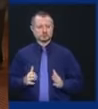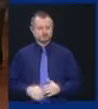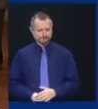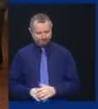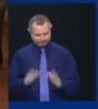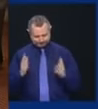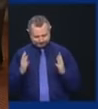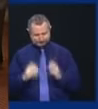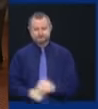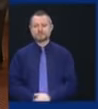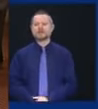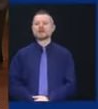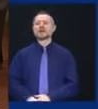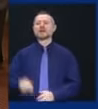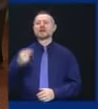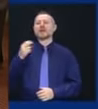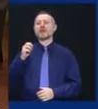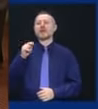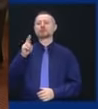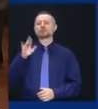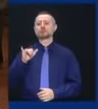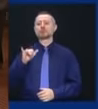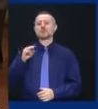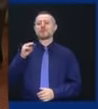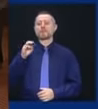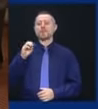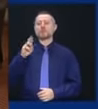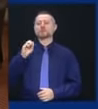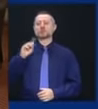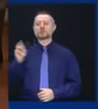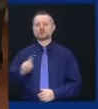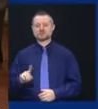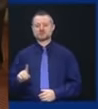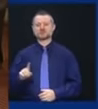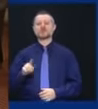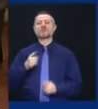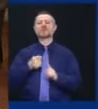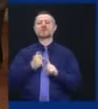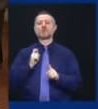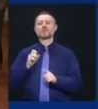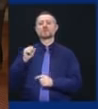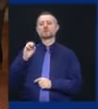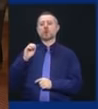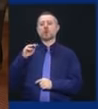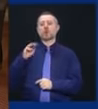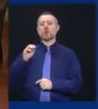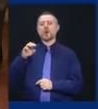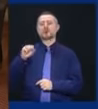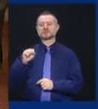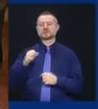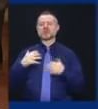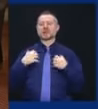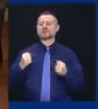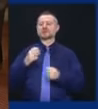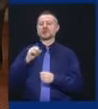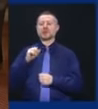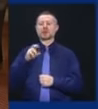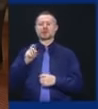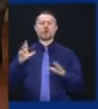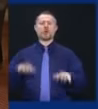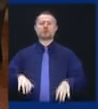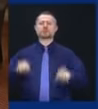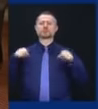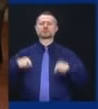We have Henry Munoz from the Somos Healthcare Group, which is going to be doing a vaccine center here